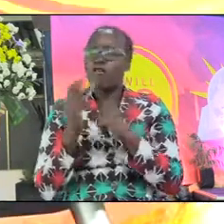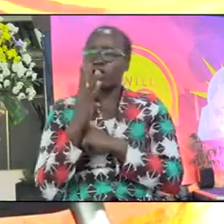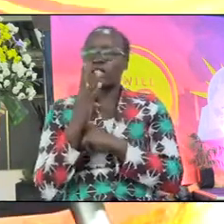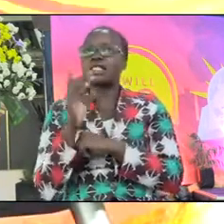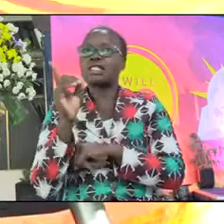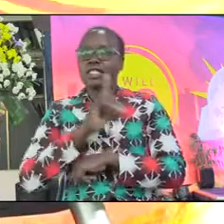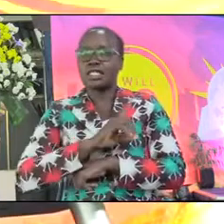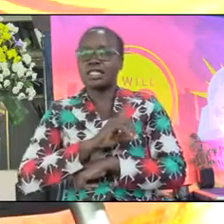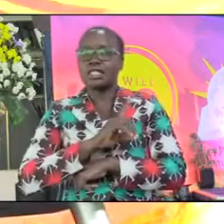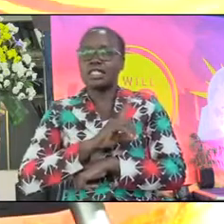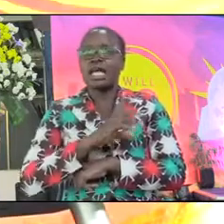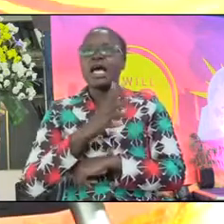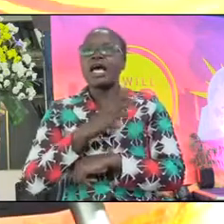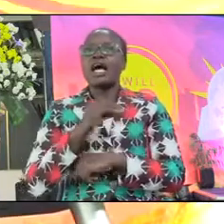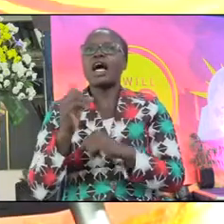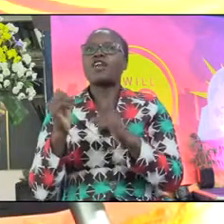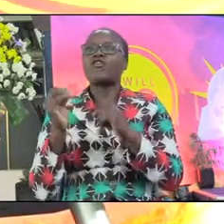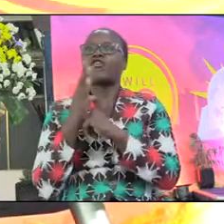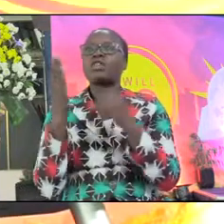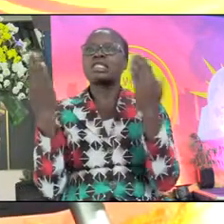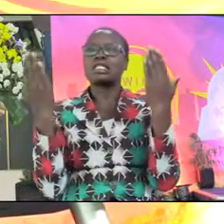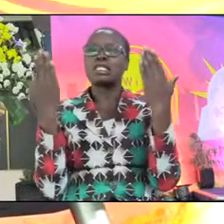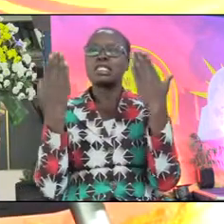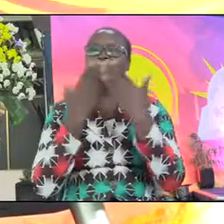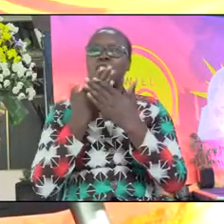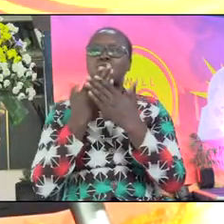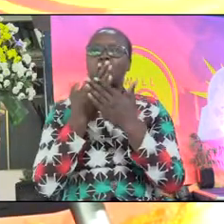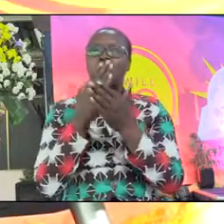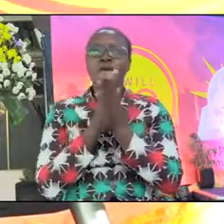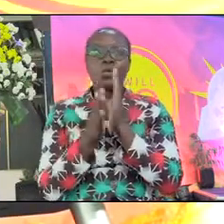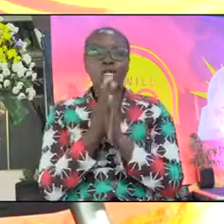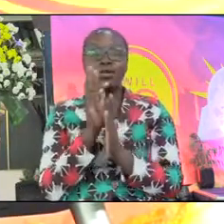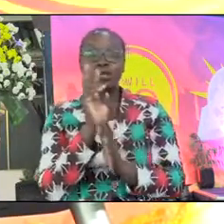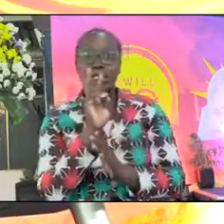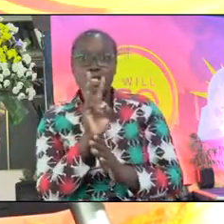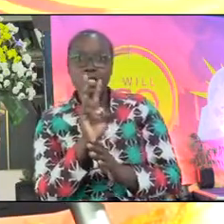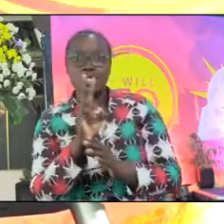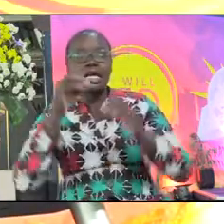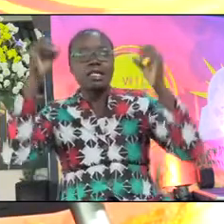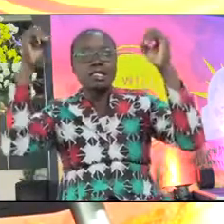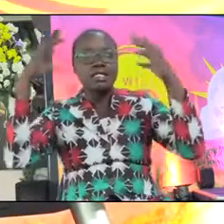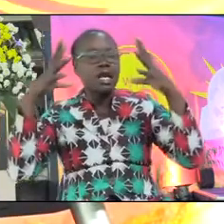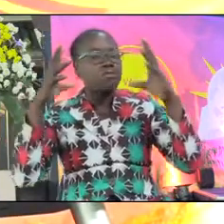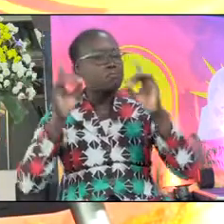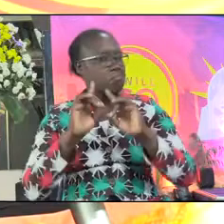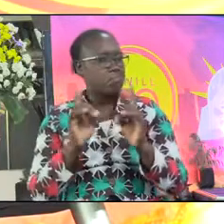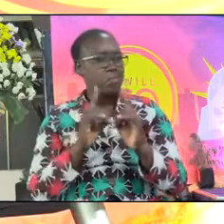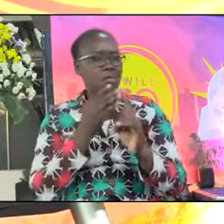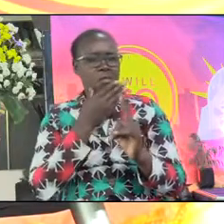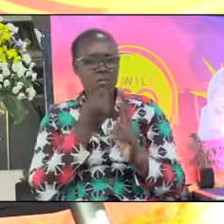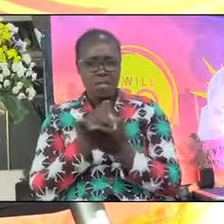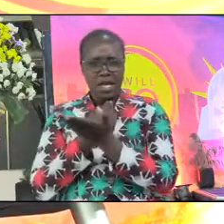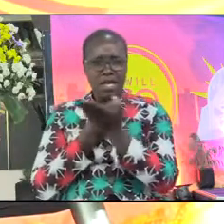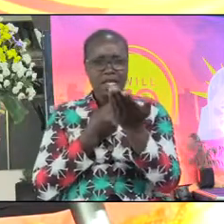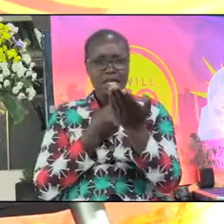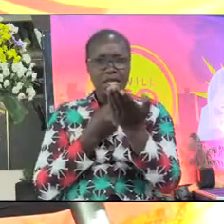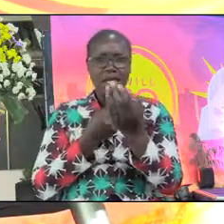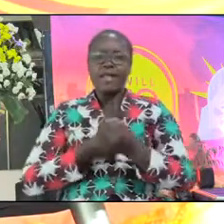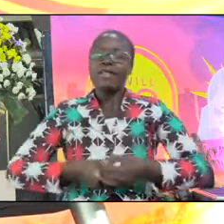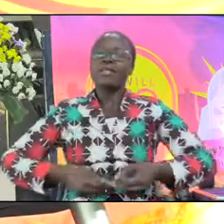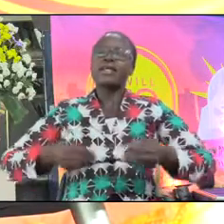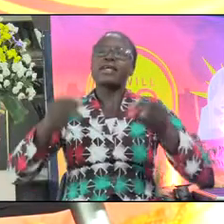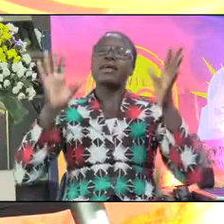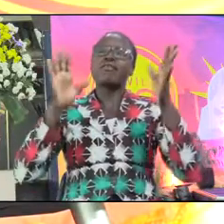14 days and 14 nights without seeing the sun. Those men gave